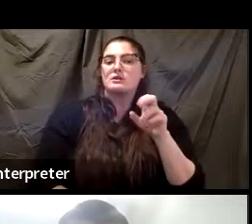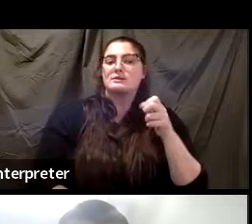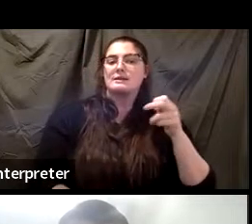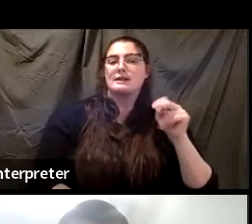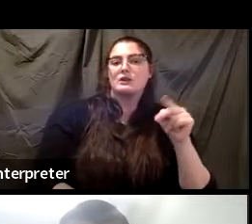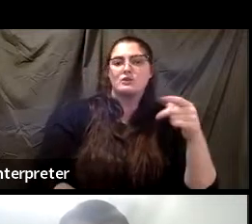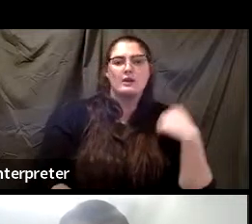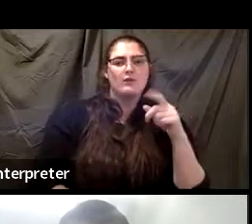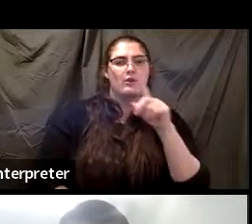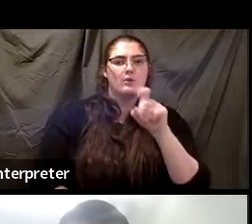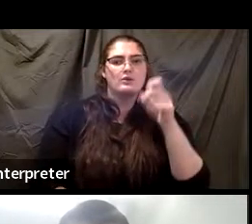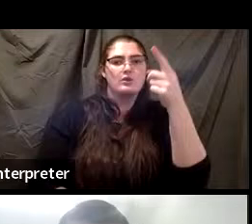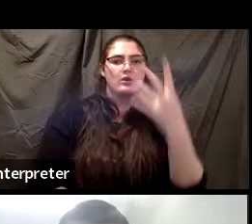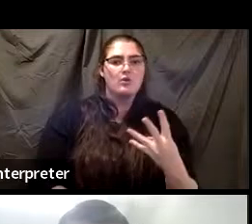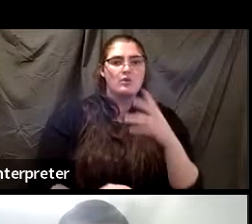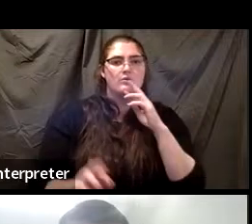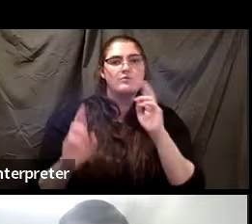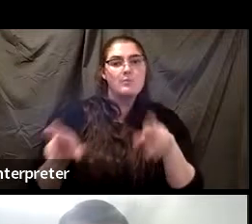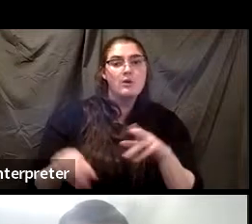report?